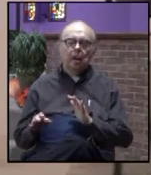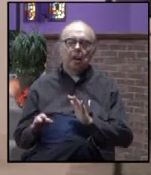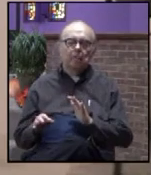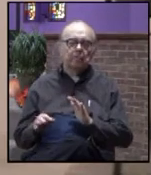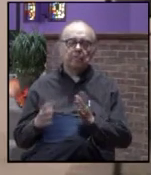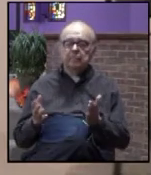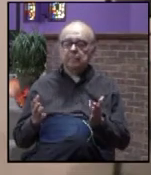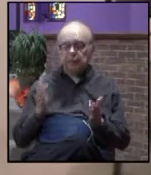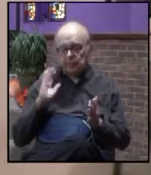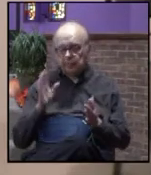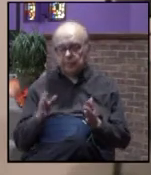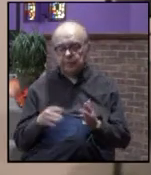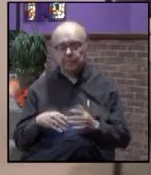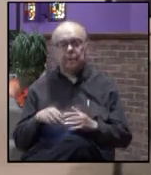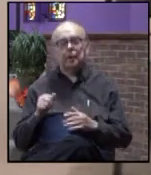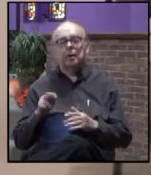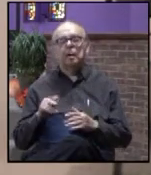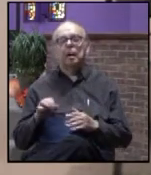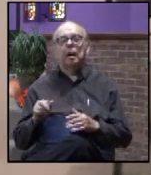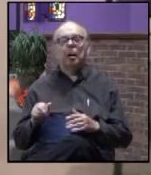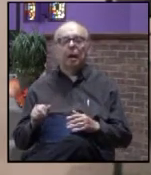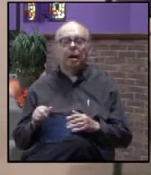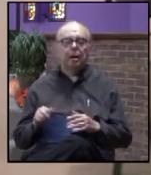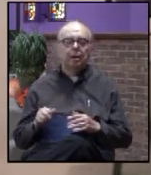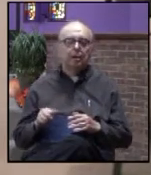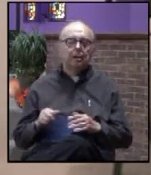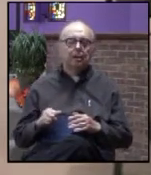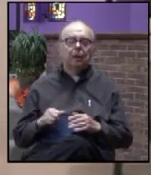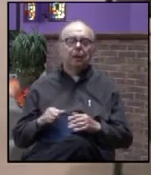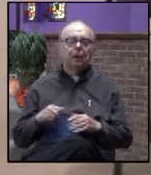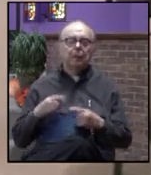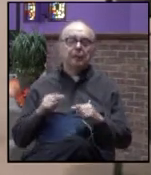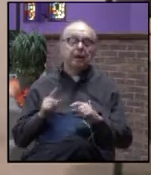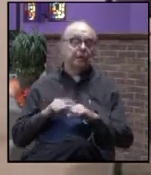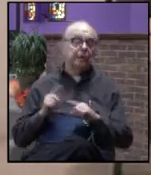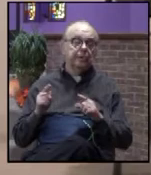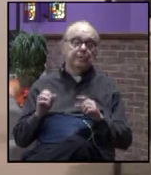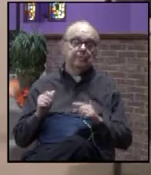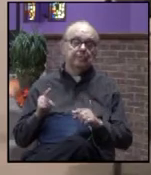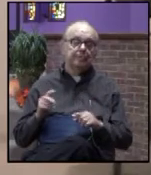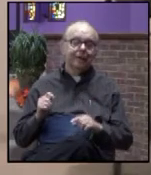quiver, you know, or a pain in your backside.